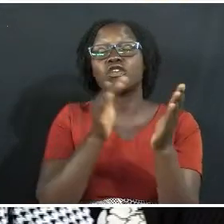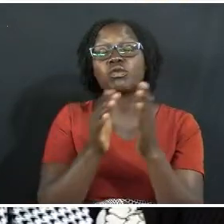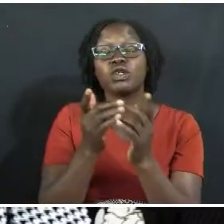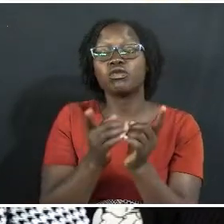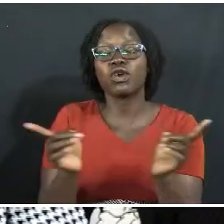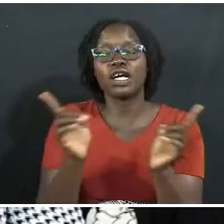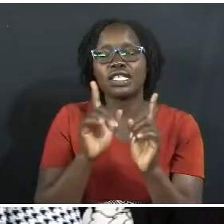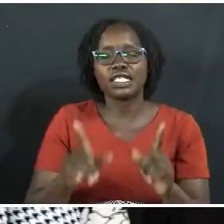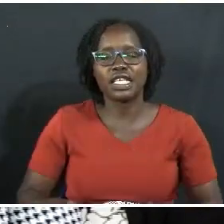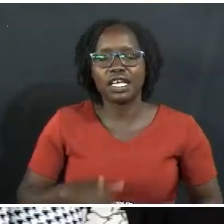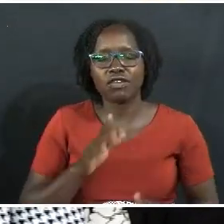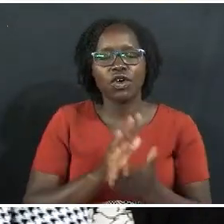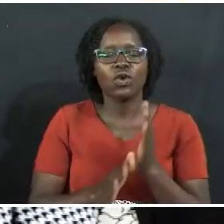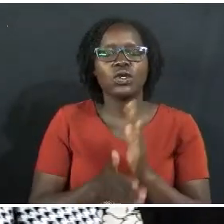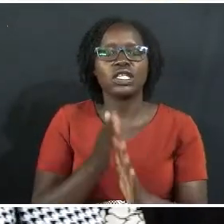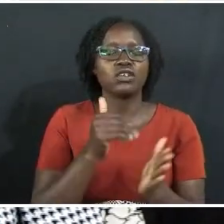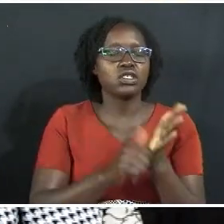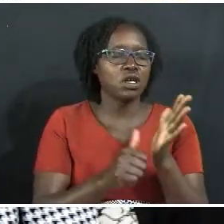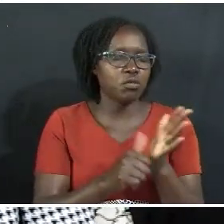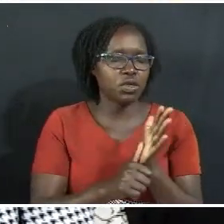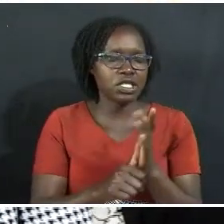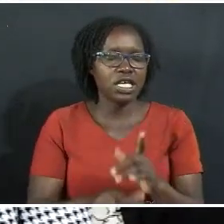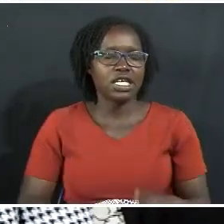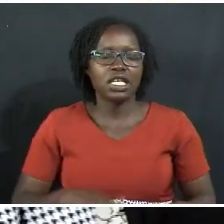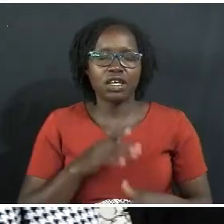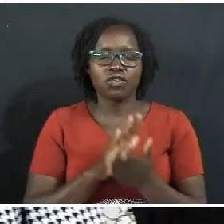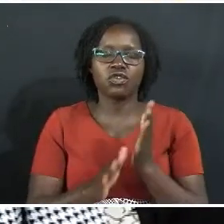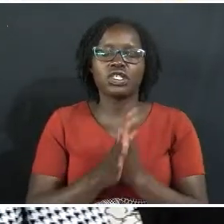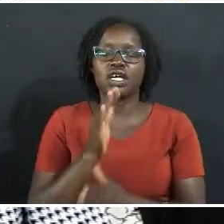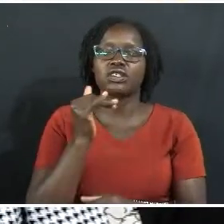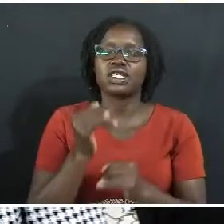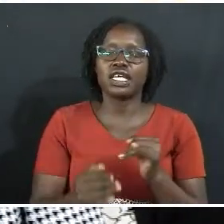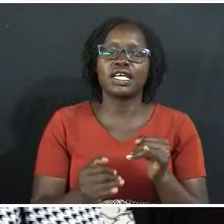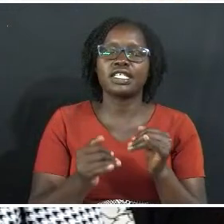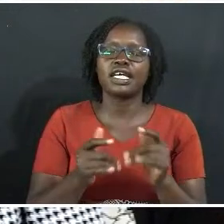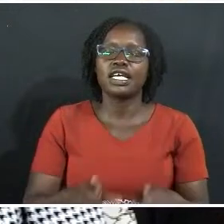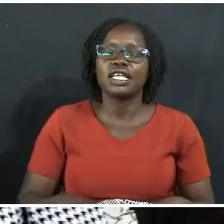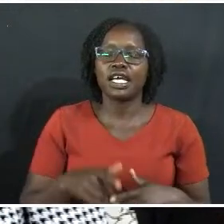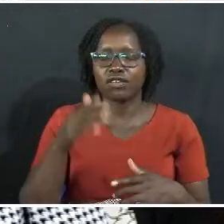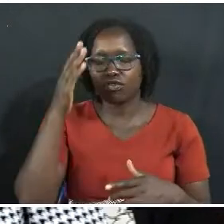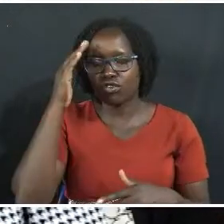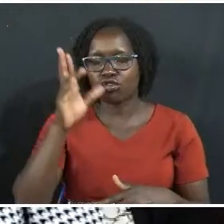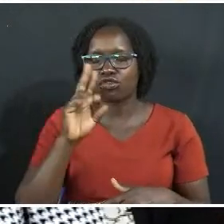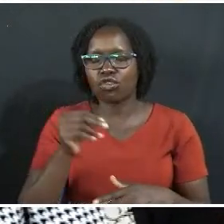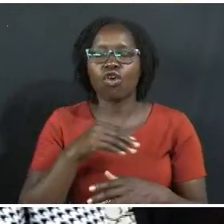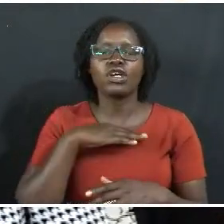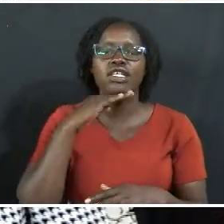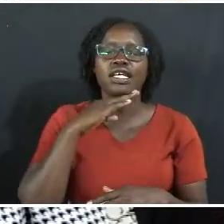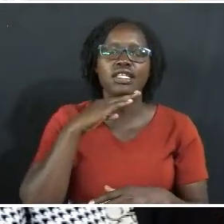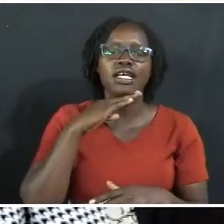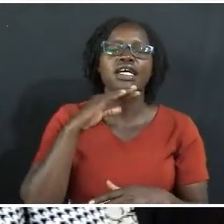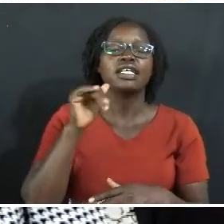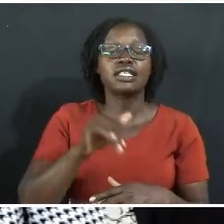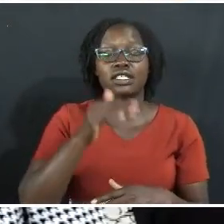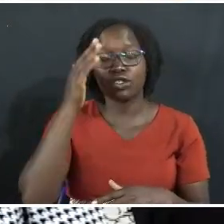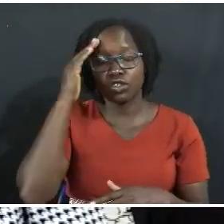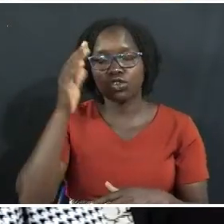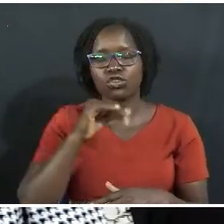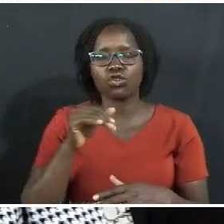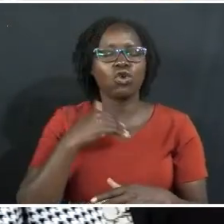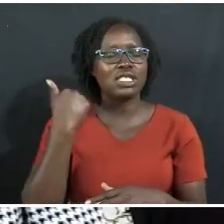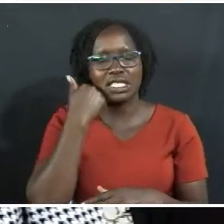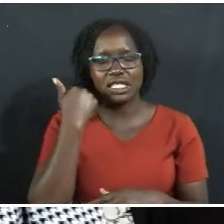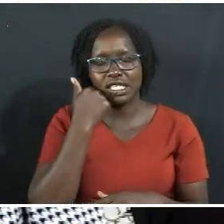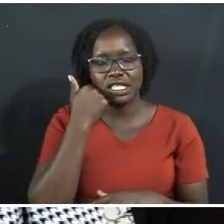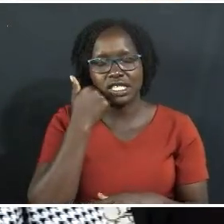us a life without troubles, life without end, life that knows no death, life that knows no